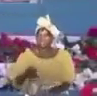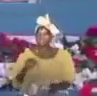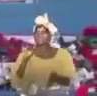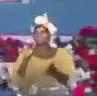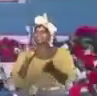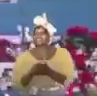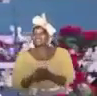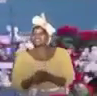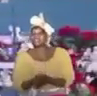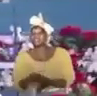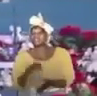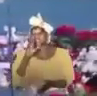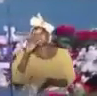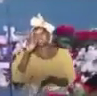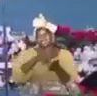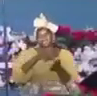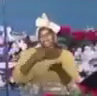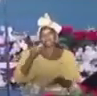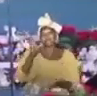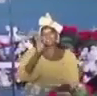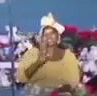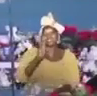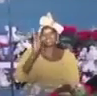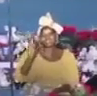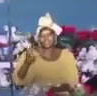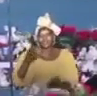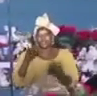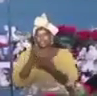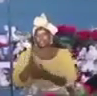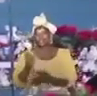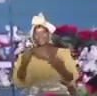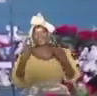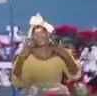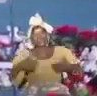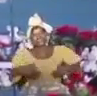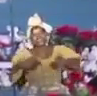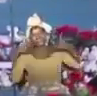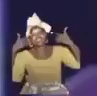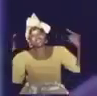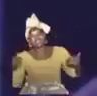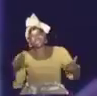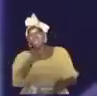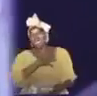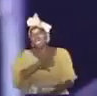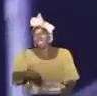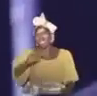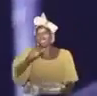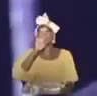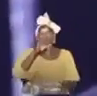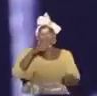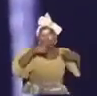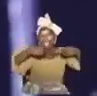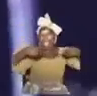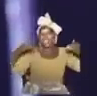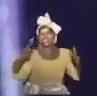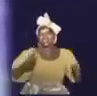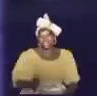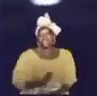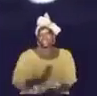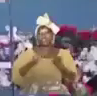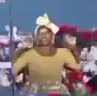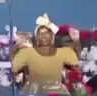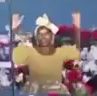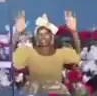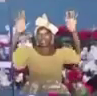thy work, Psalm 66 and verse 3. Through the greatness of thy power shall thy enemies submit themselves to